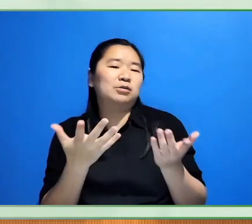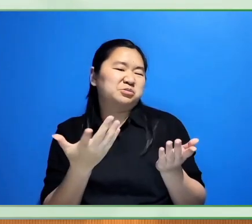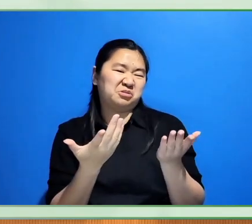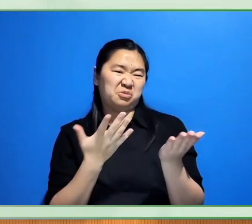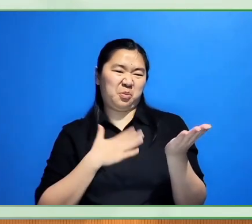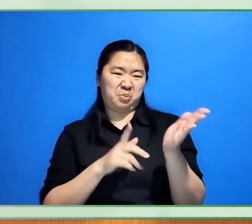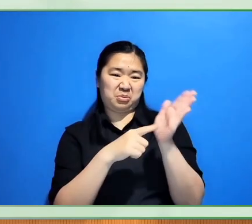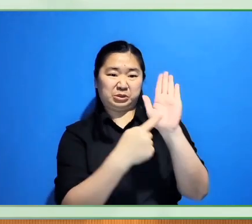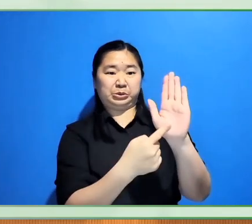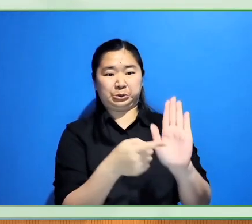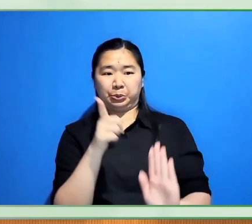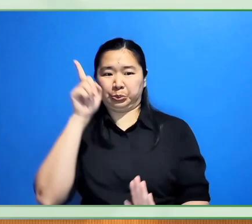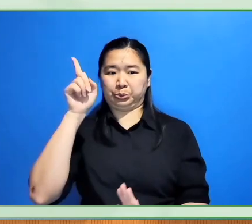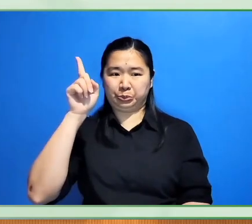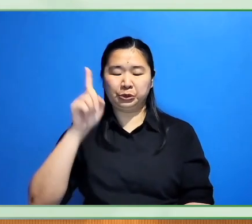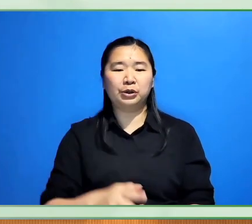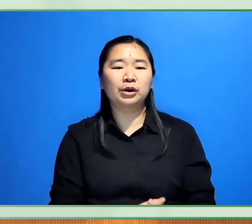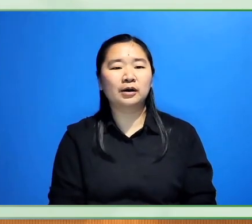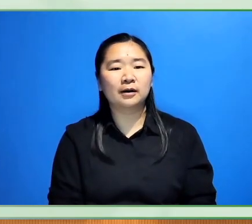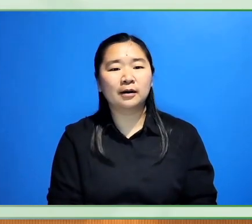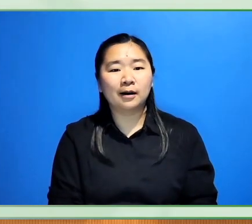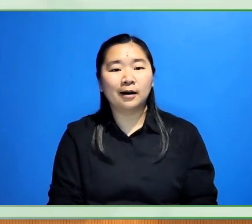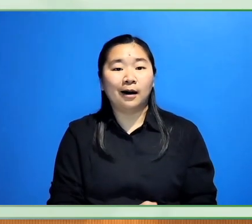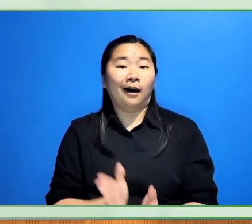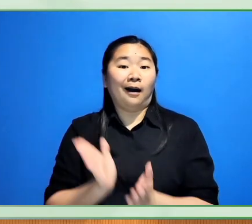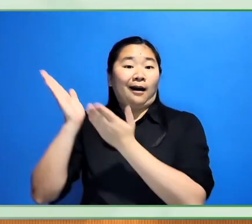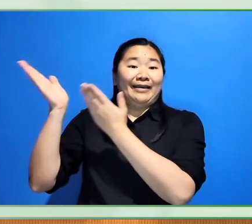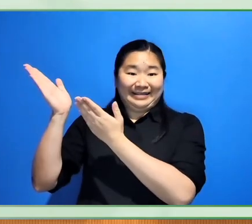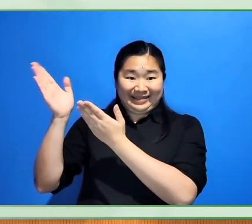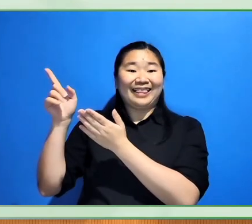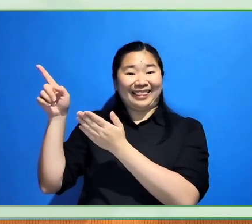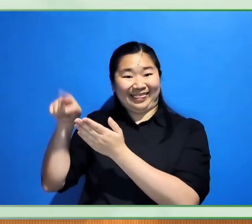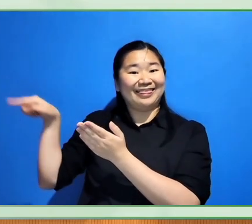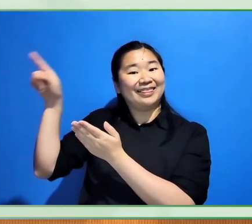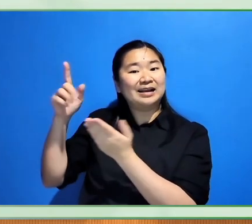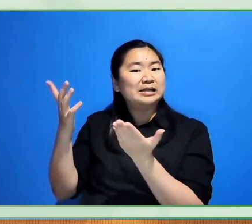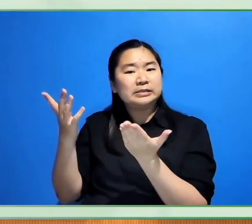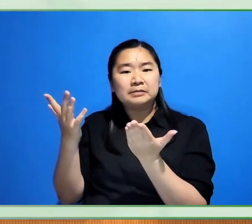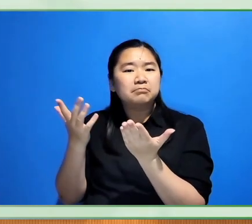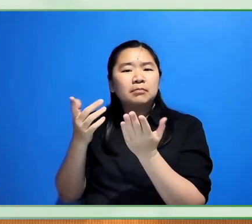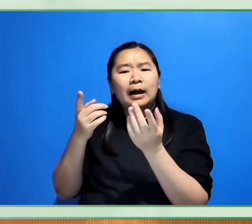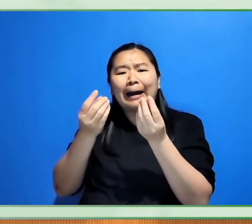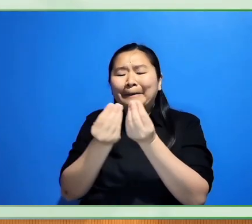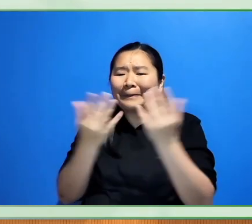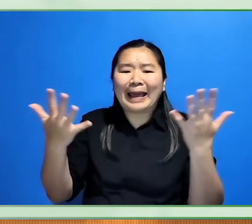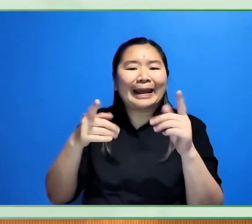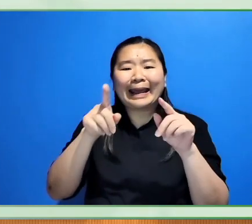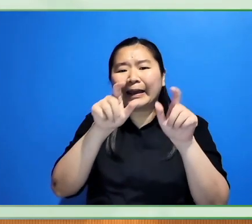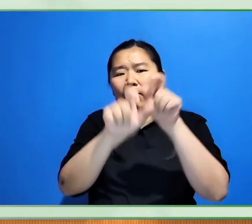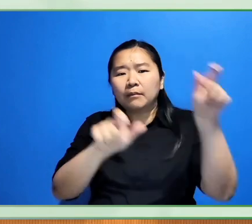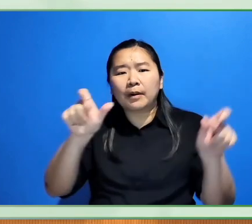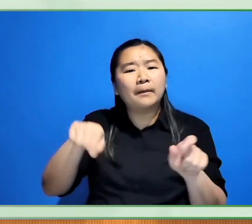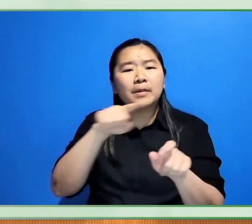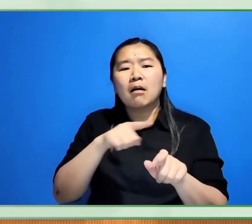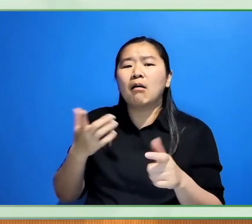multiple apps on the phone, tablets, or TVs. With the muscle bracelet, patients can enjoy stimulating their muscles while